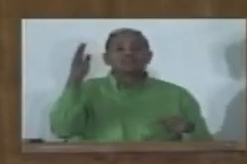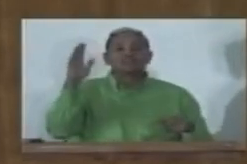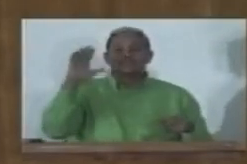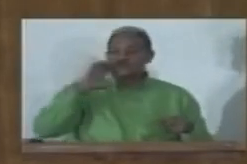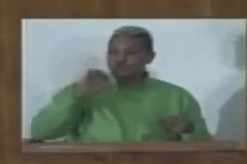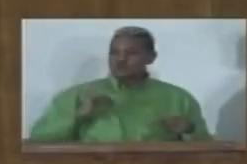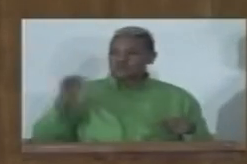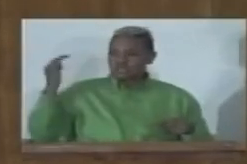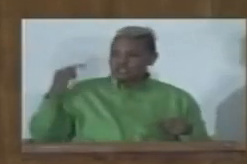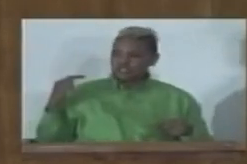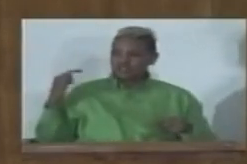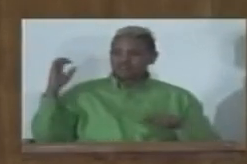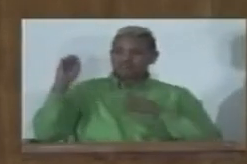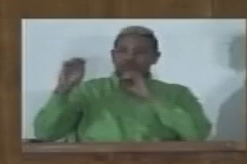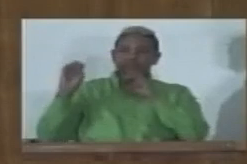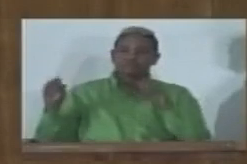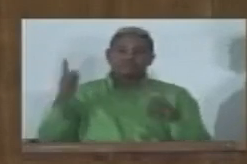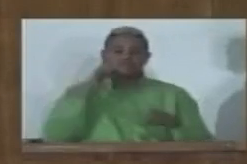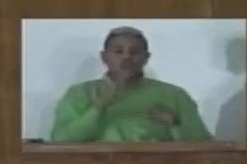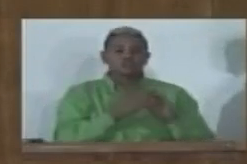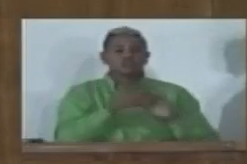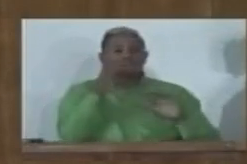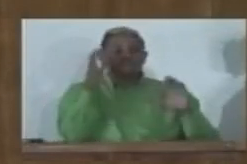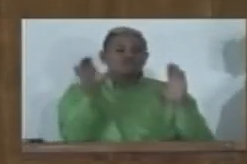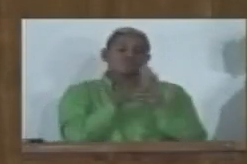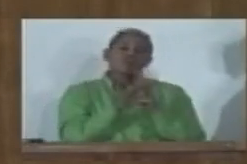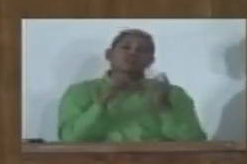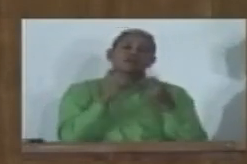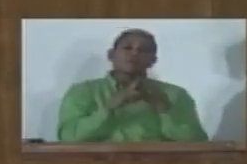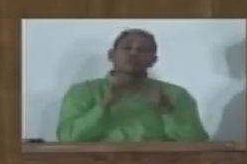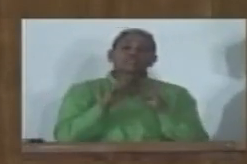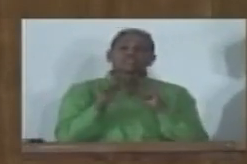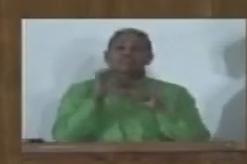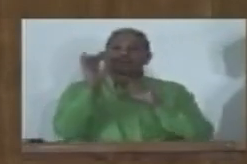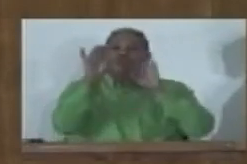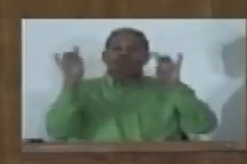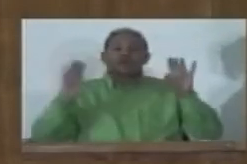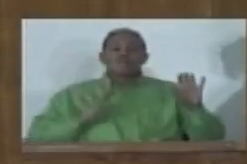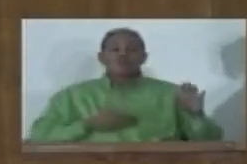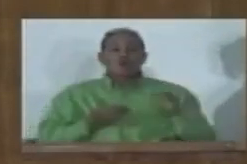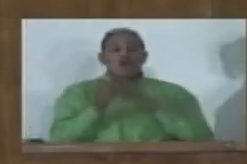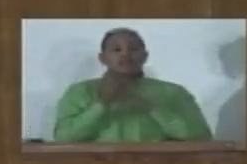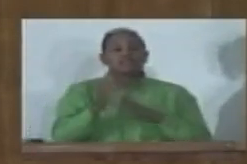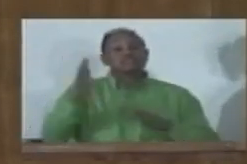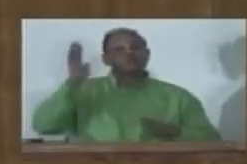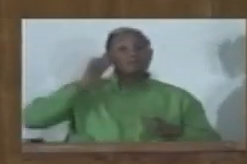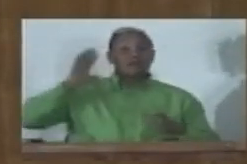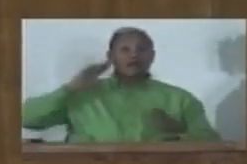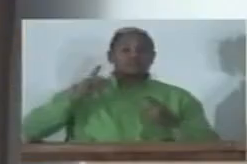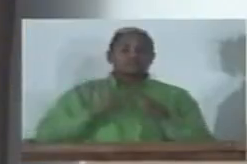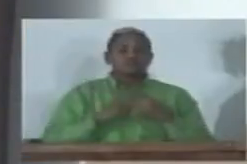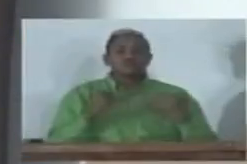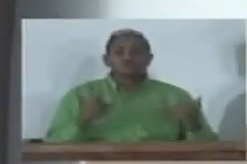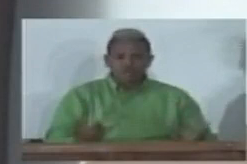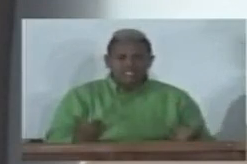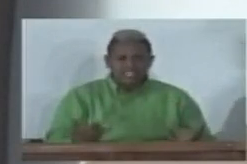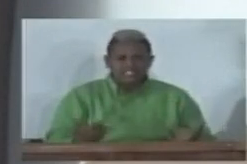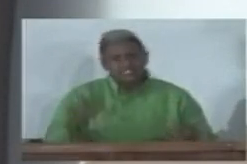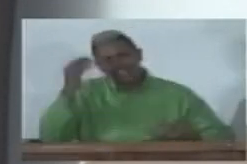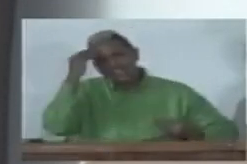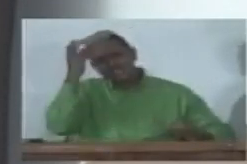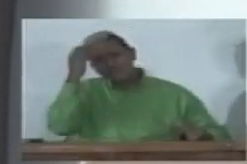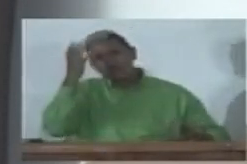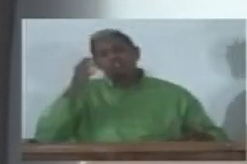with the history of Jamaica, photographs and biographies of our leaders, past and present, information